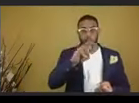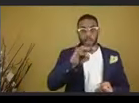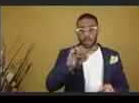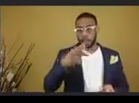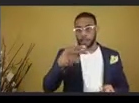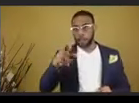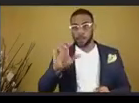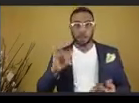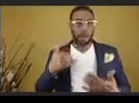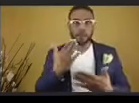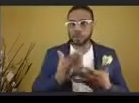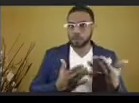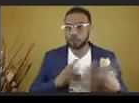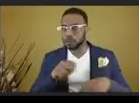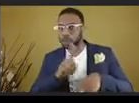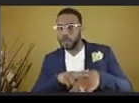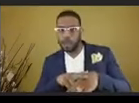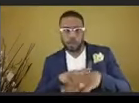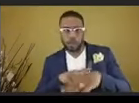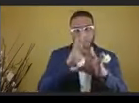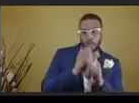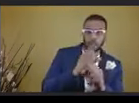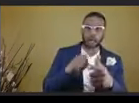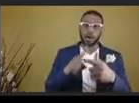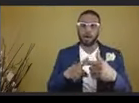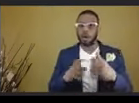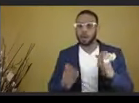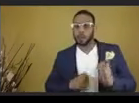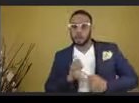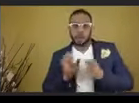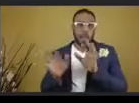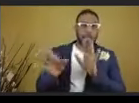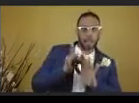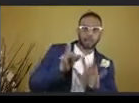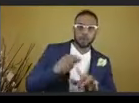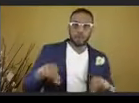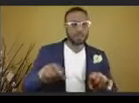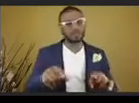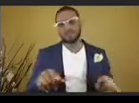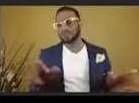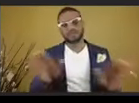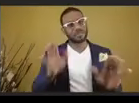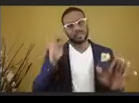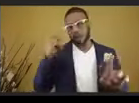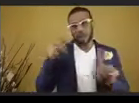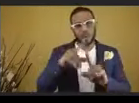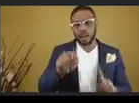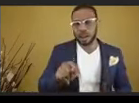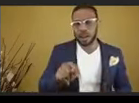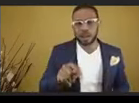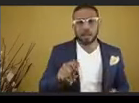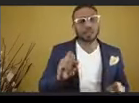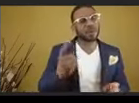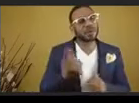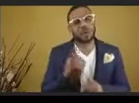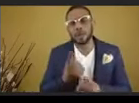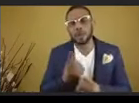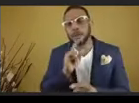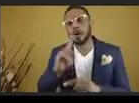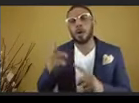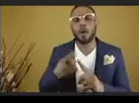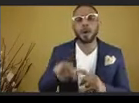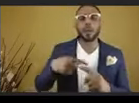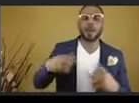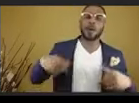some natural affinity or emotional attachment to them. No, as you pointed out so appropriately, it was always about